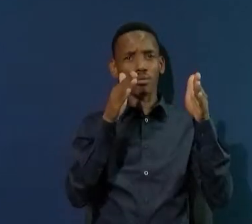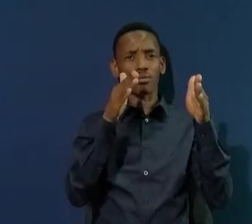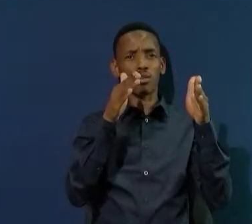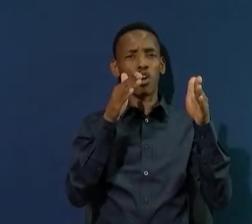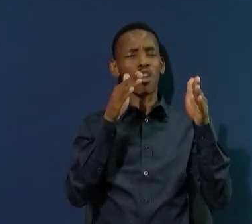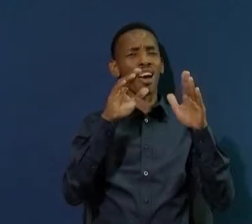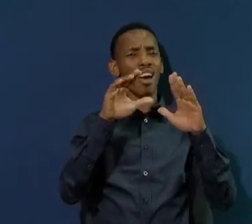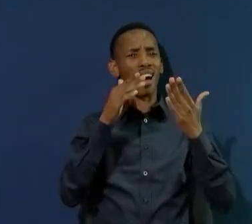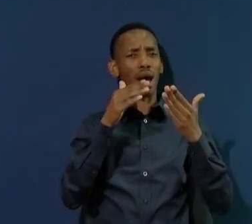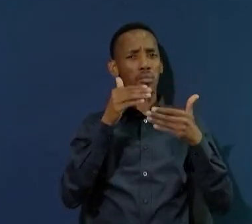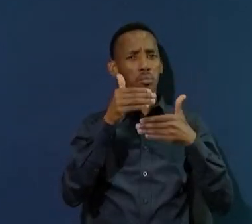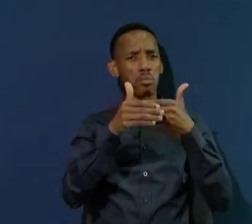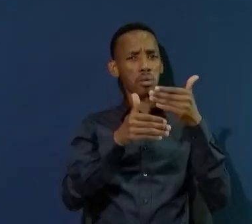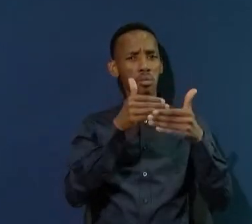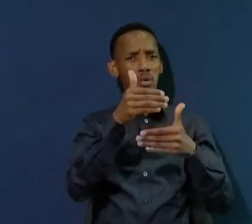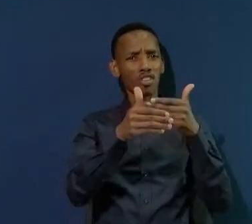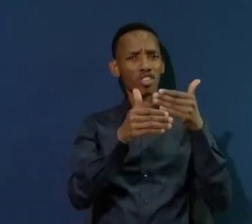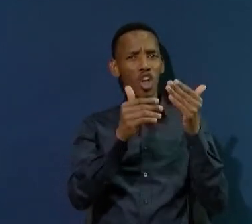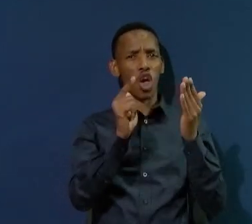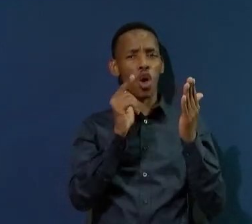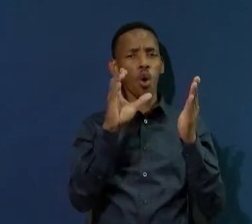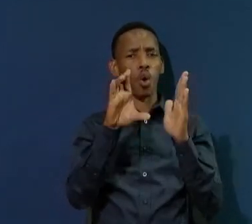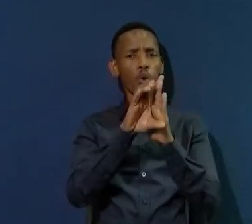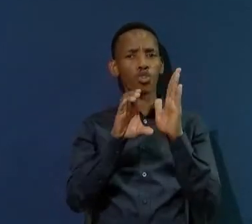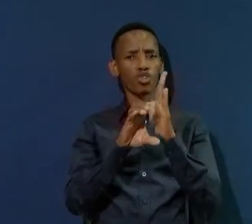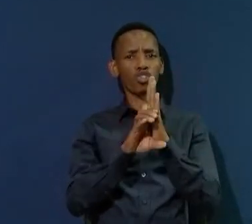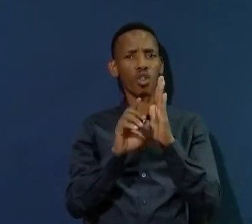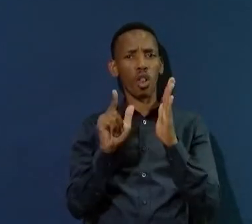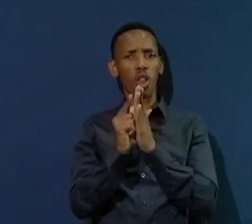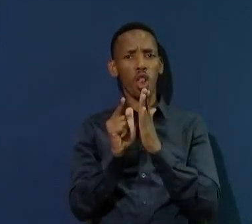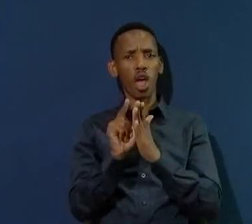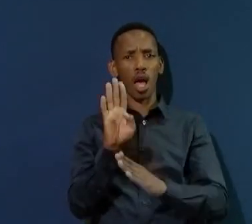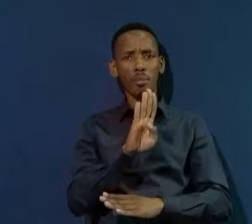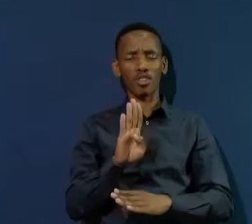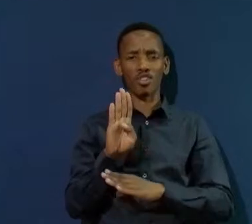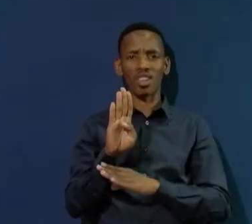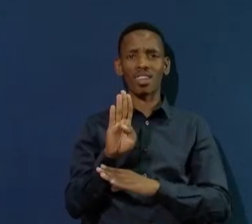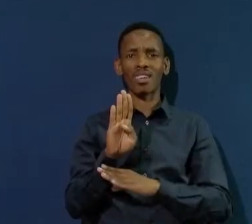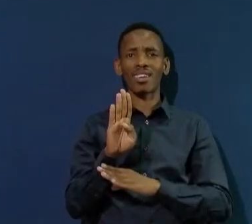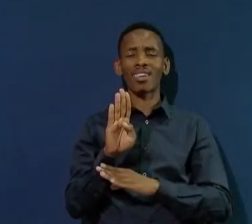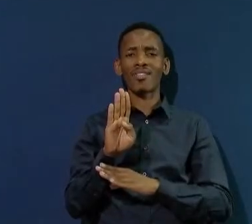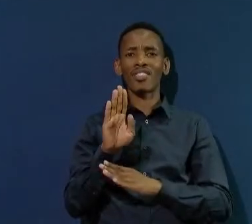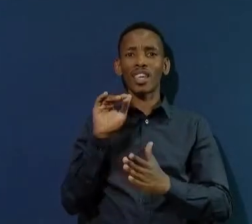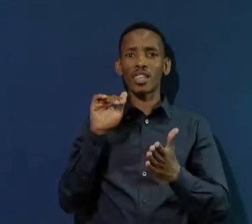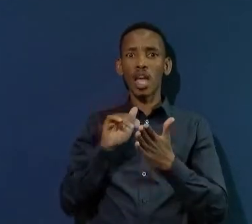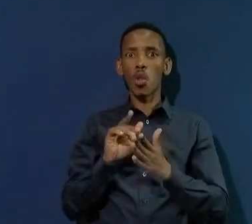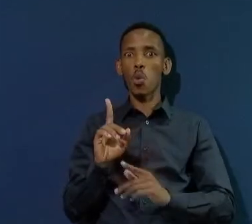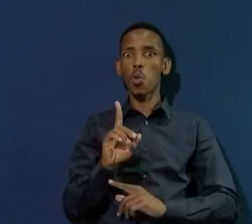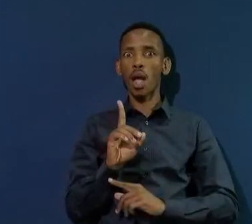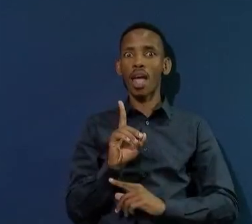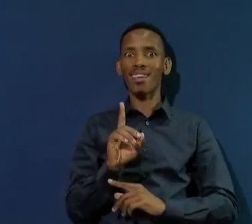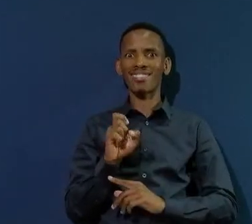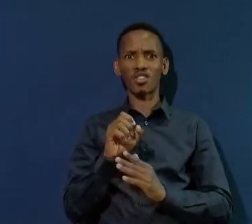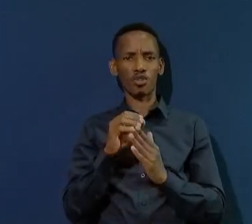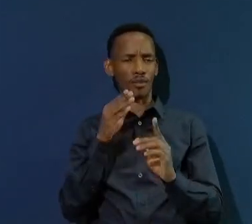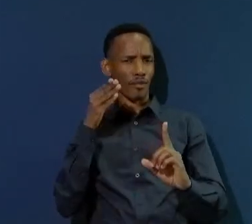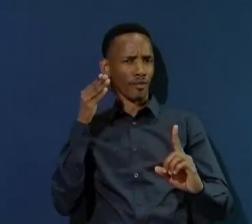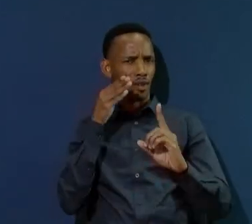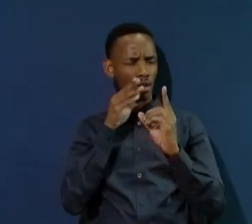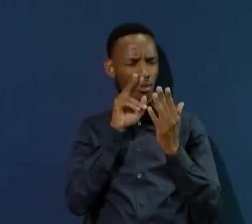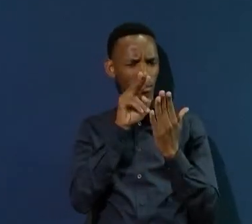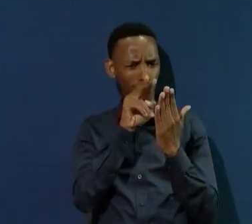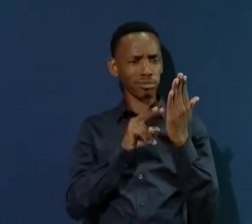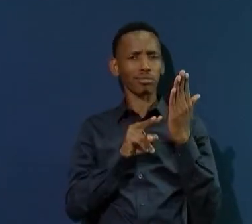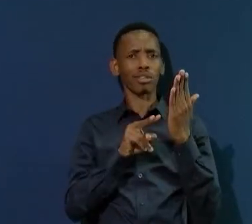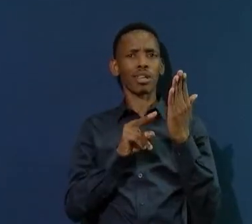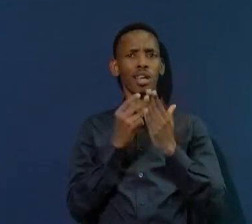ka teng mo pakeng ya ditlhopho ke bohakae jwa molao motheo fa re tshwanang ke gore re lebelle teng re tlhaloganye